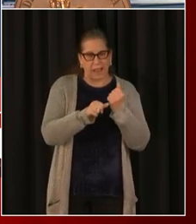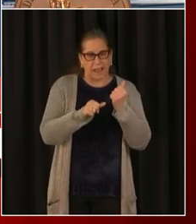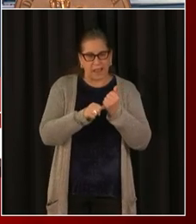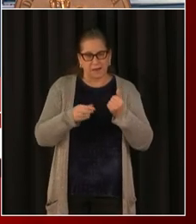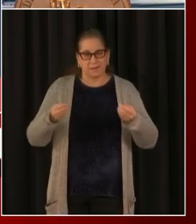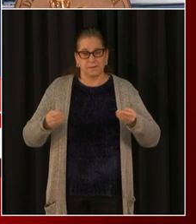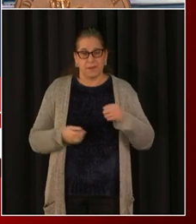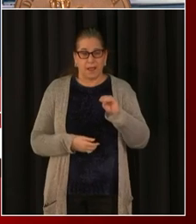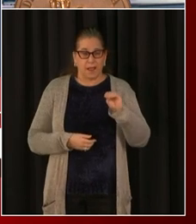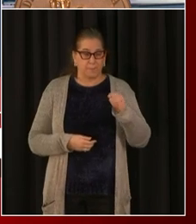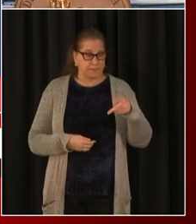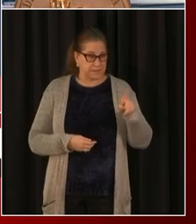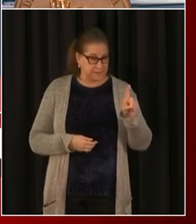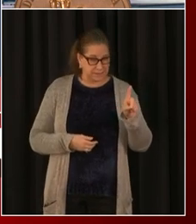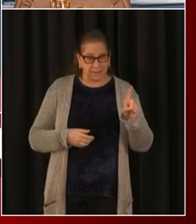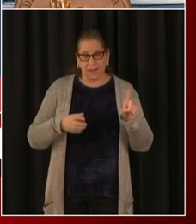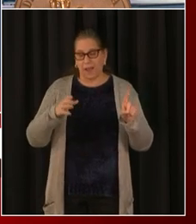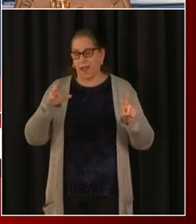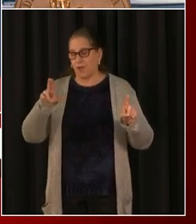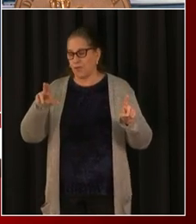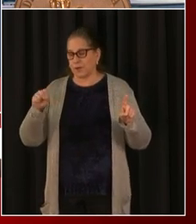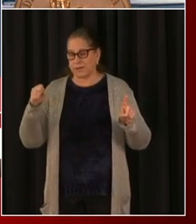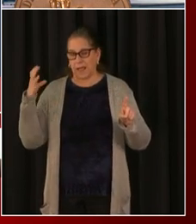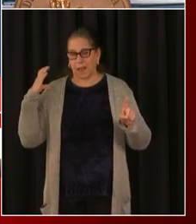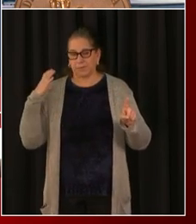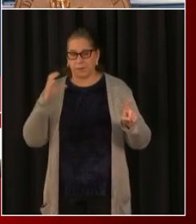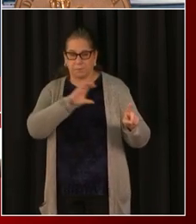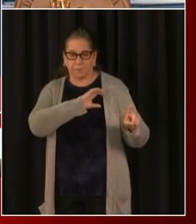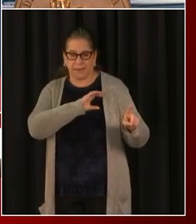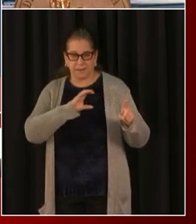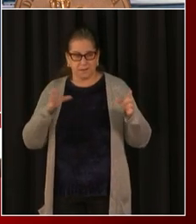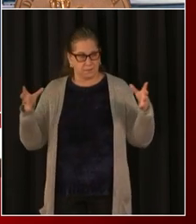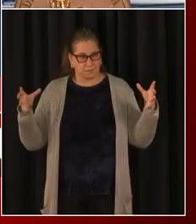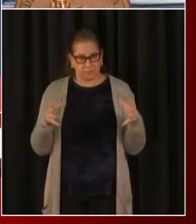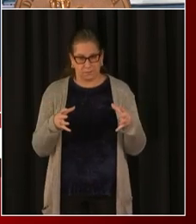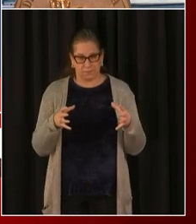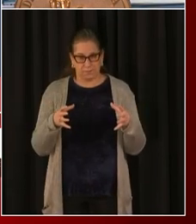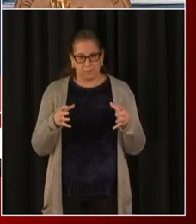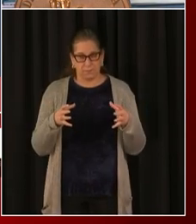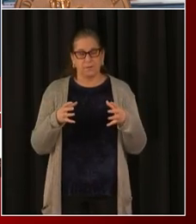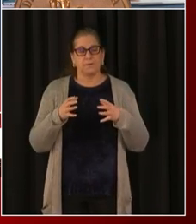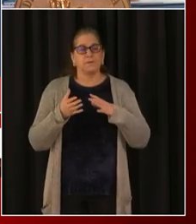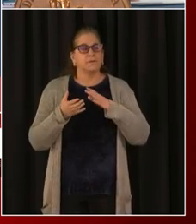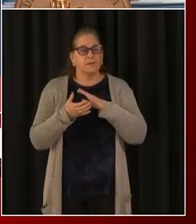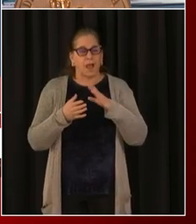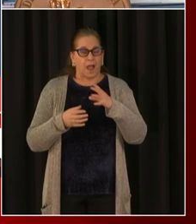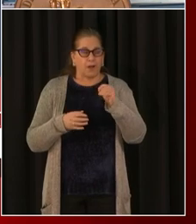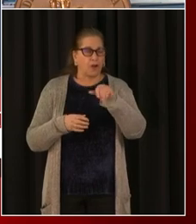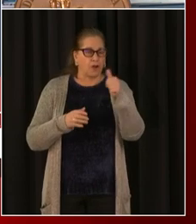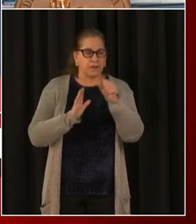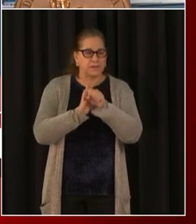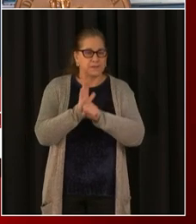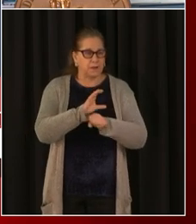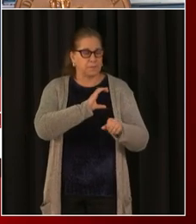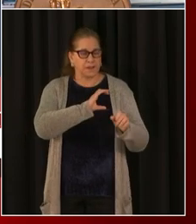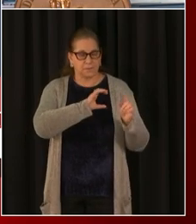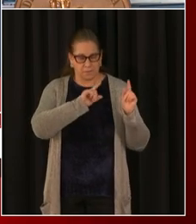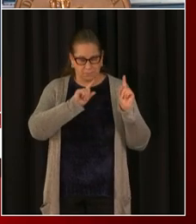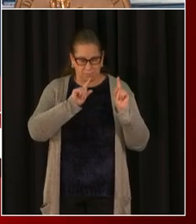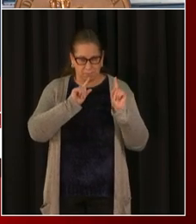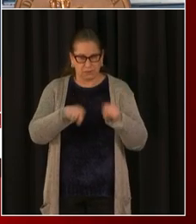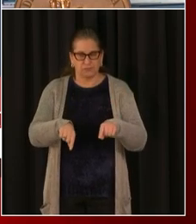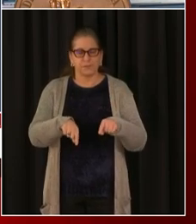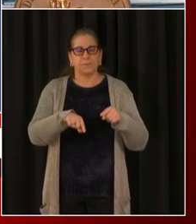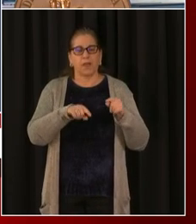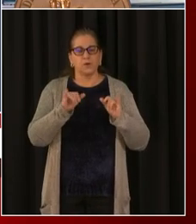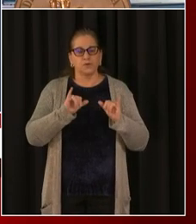Police helped clear the Capitol building, and we know that other states answered the call as well, and we're grateful to them. Now, of